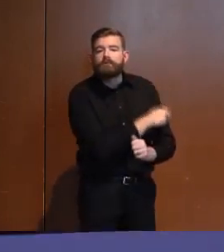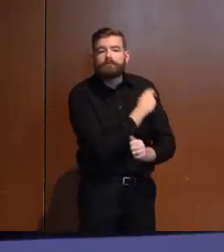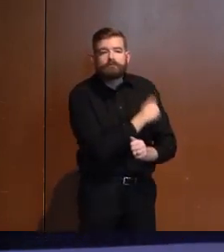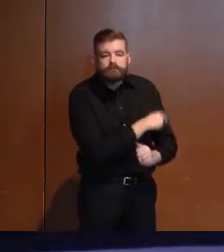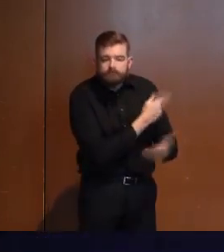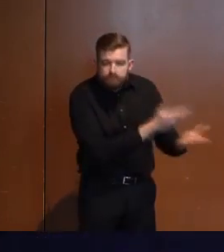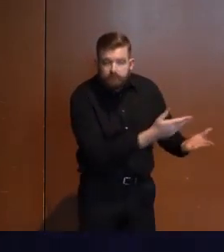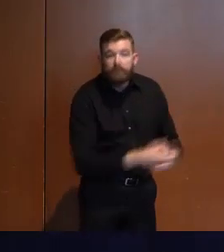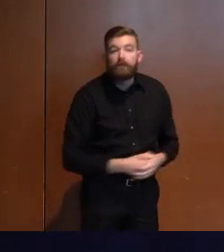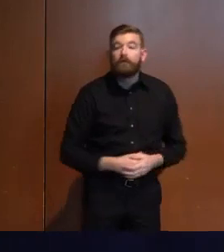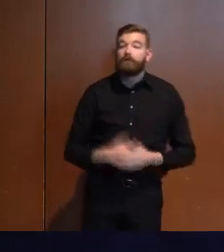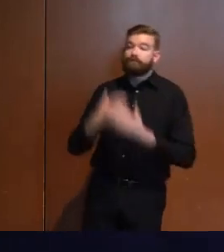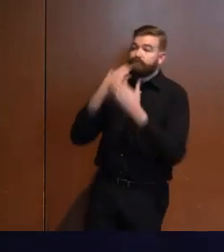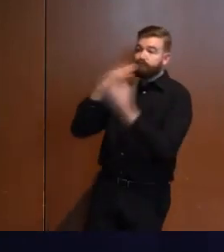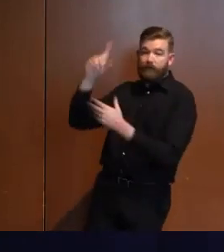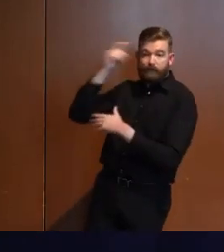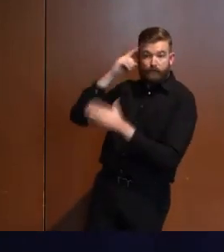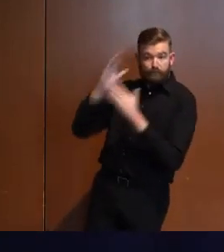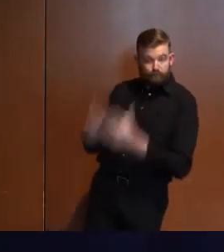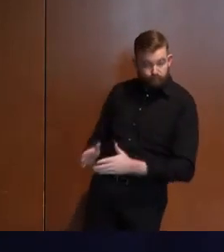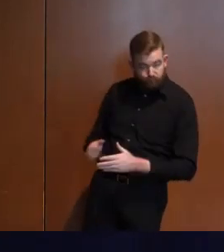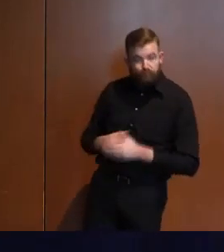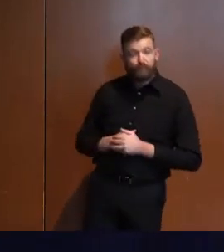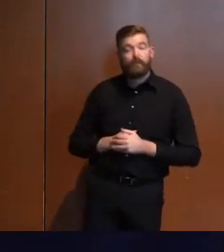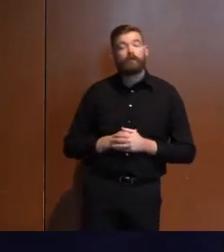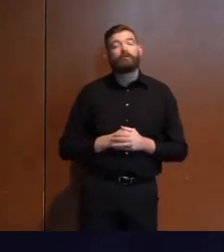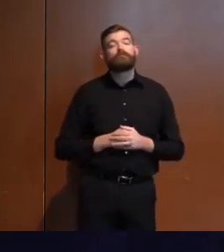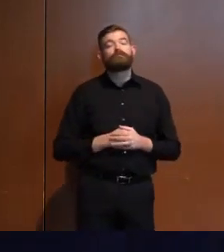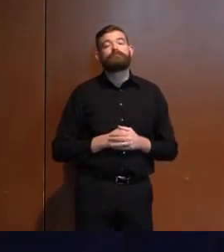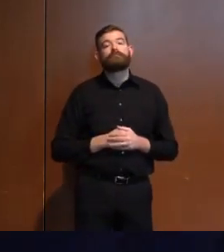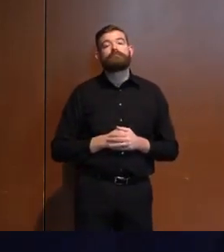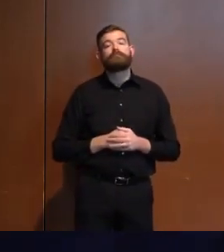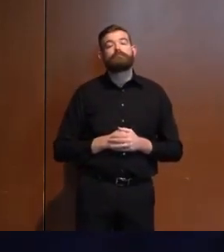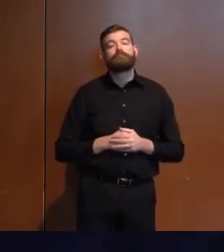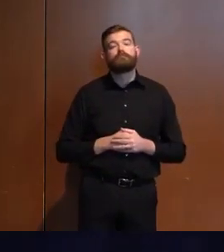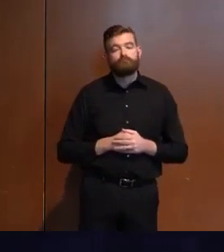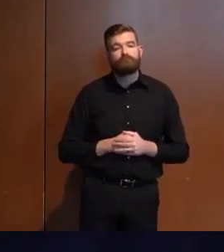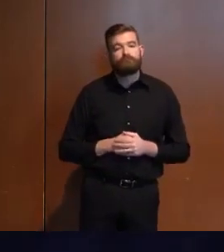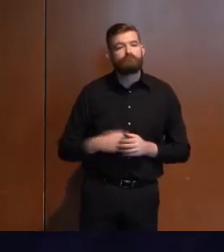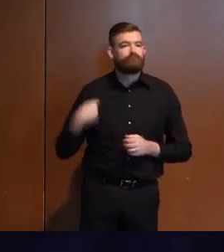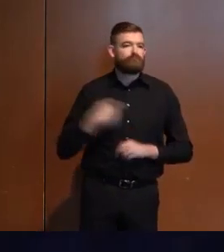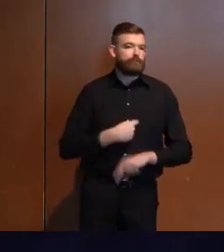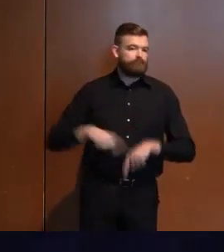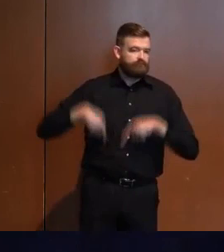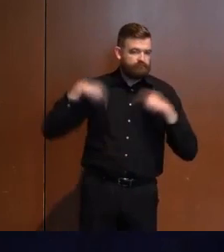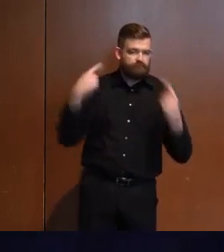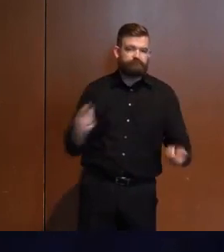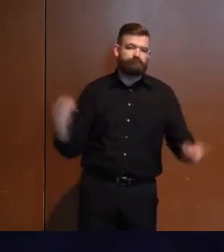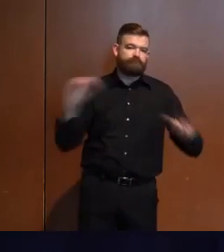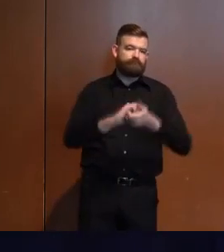point early on with regard to our decades of partnership with the Army Corps of Engineers and